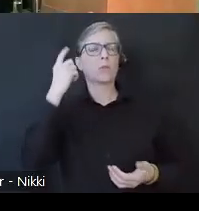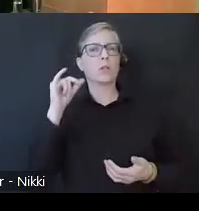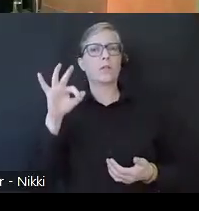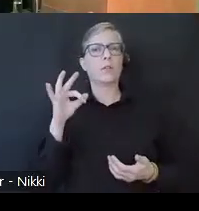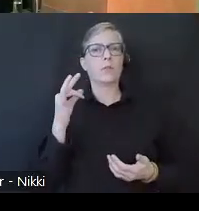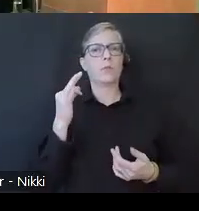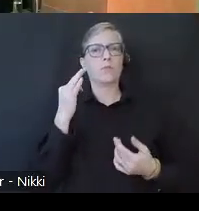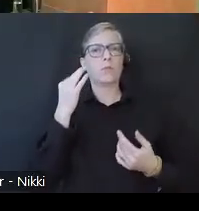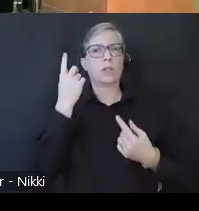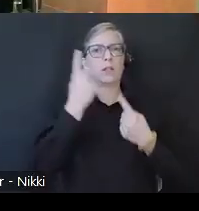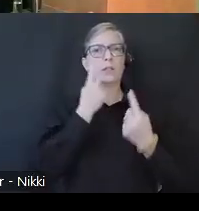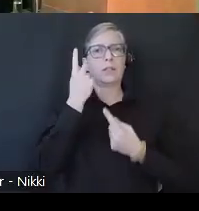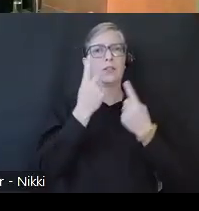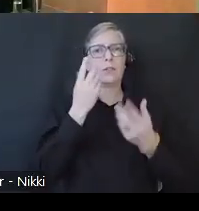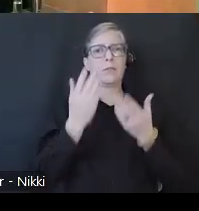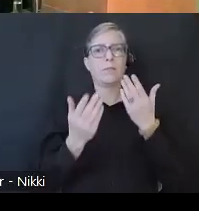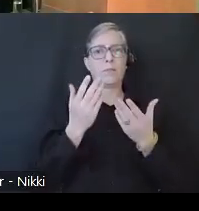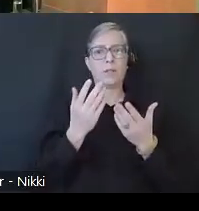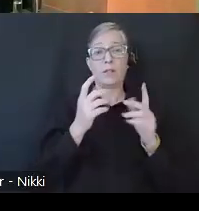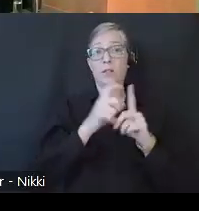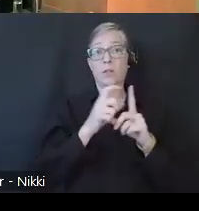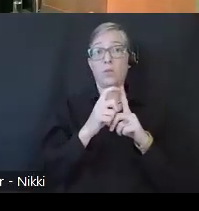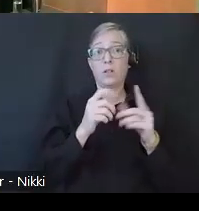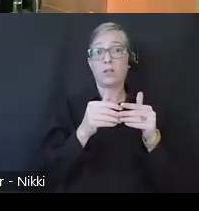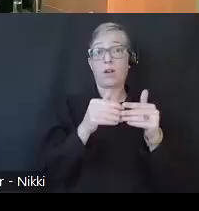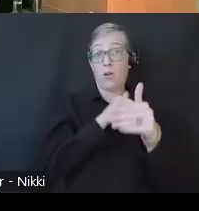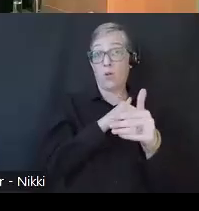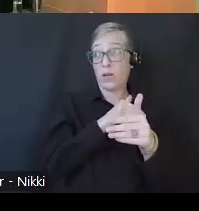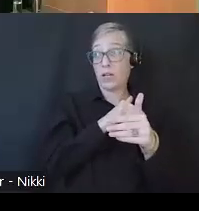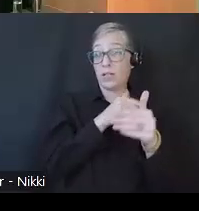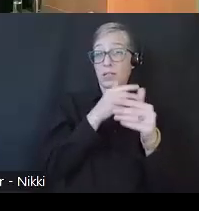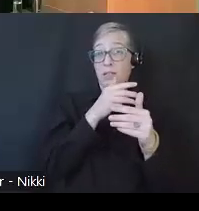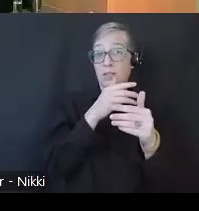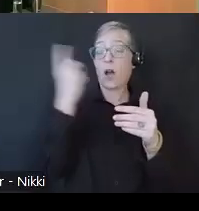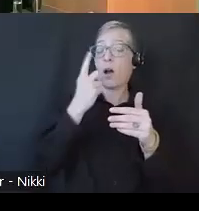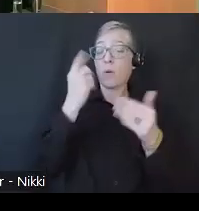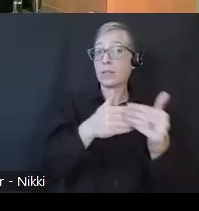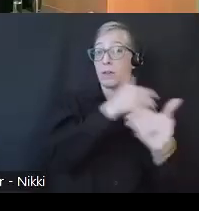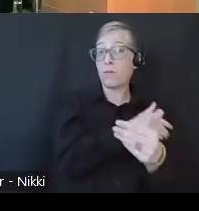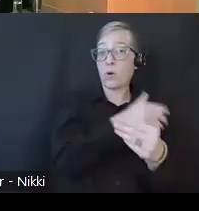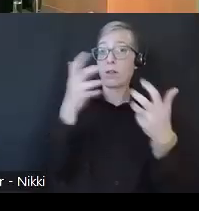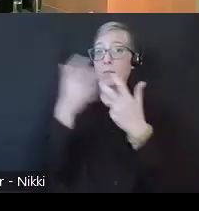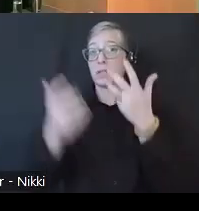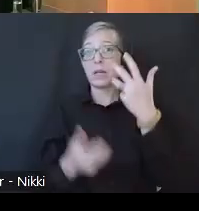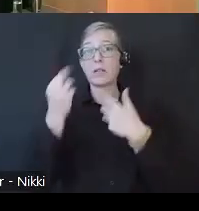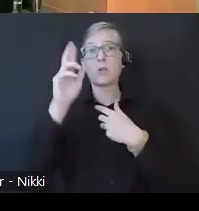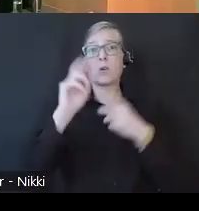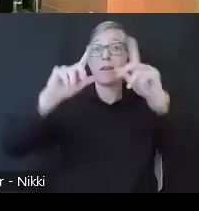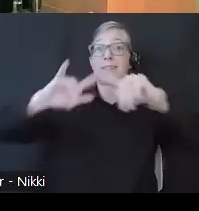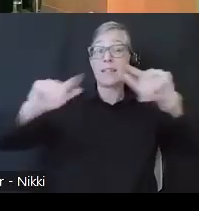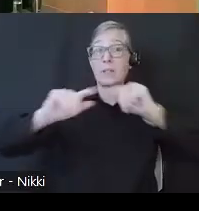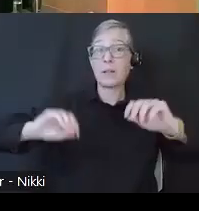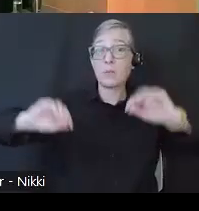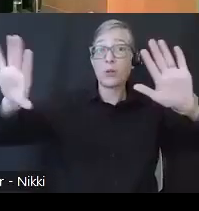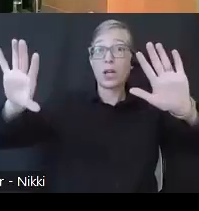the words always precede the mismatch or not? I mean, or do you just put it up simultaneously so you can